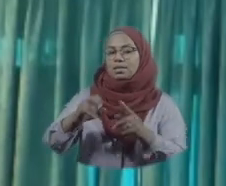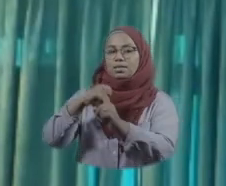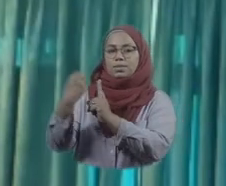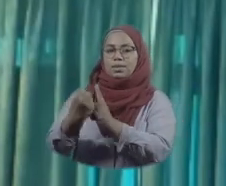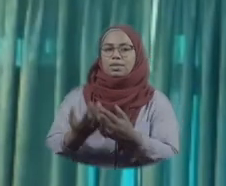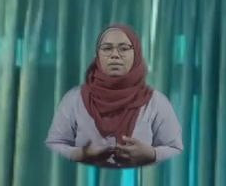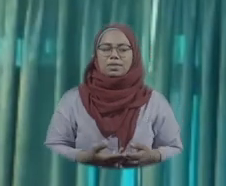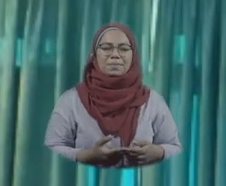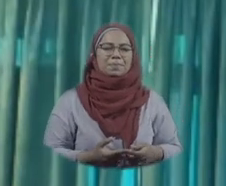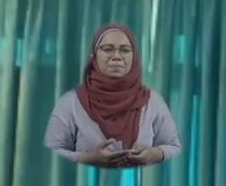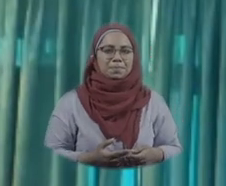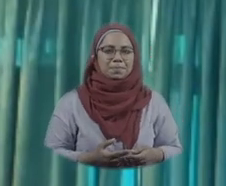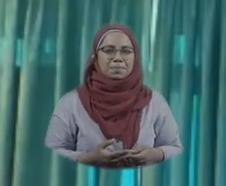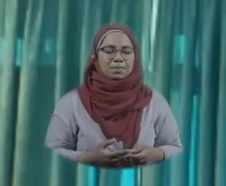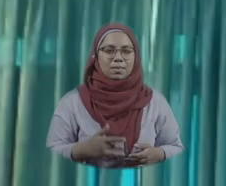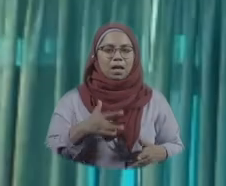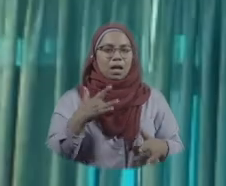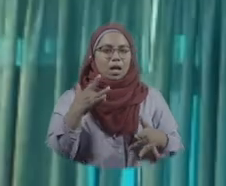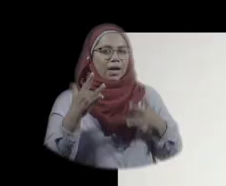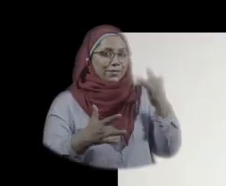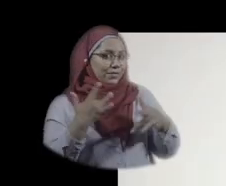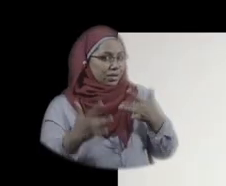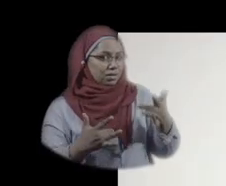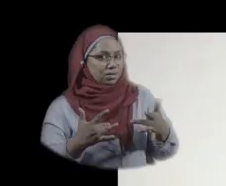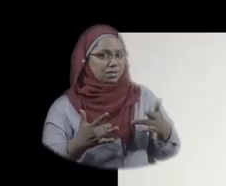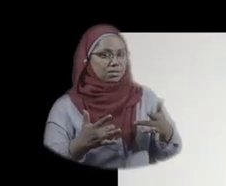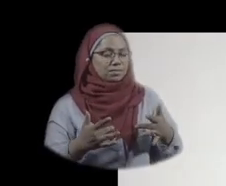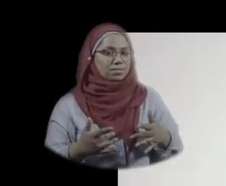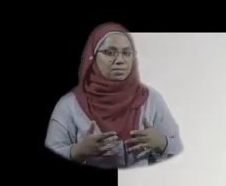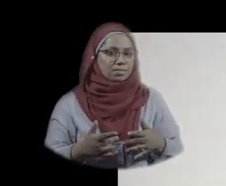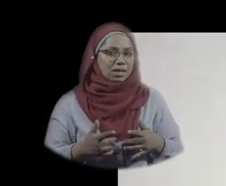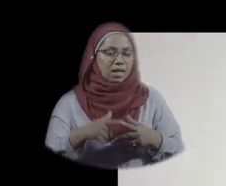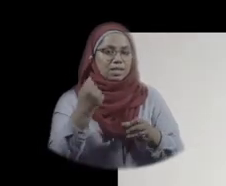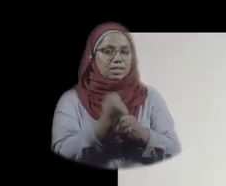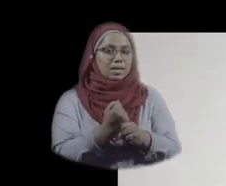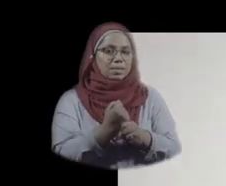ga vs or in any other situation, yes. Yeah, I feel like